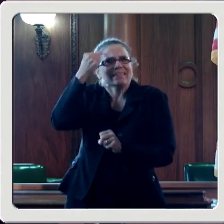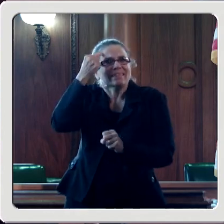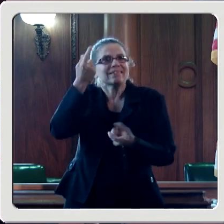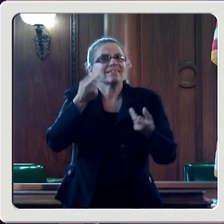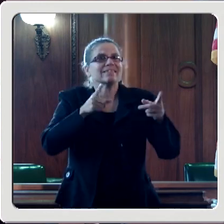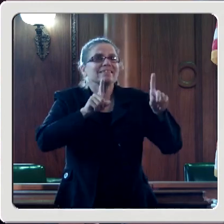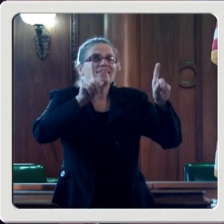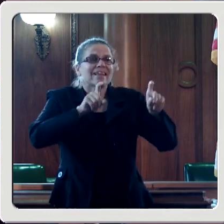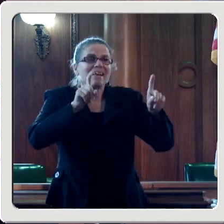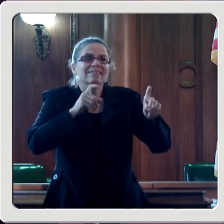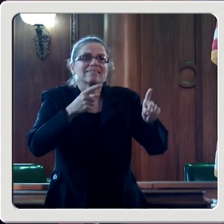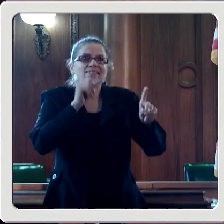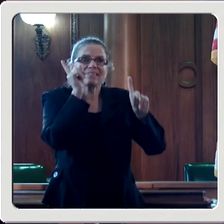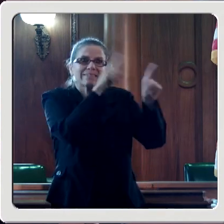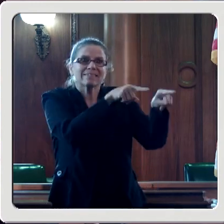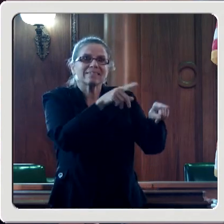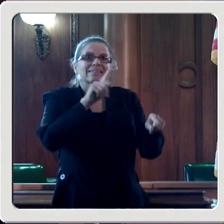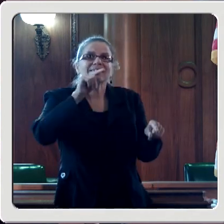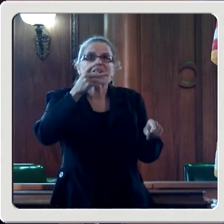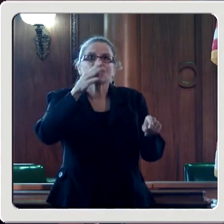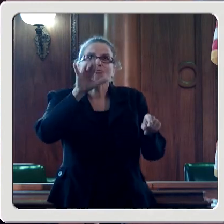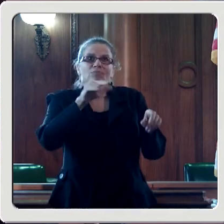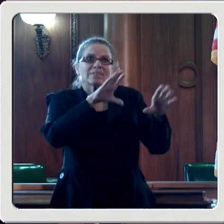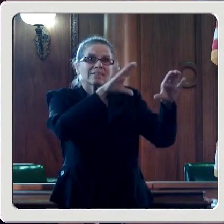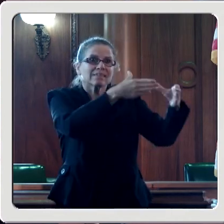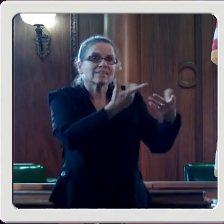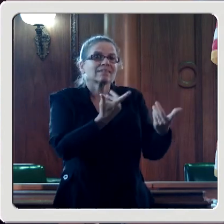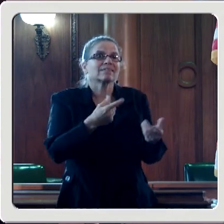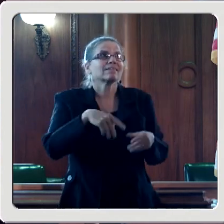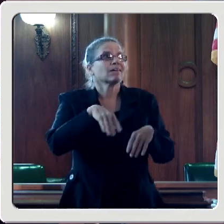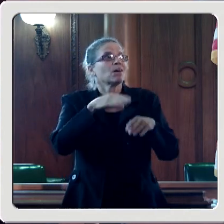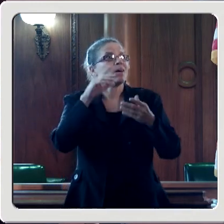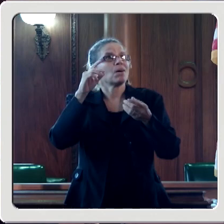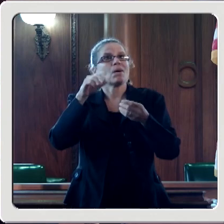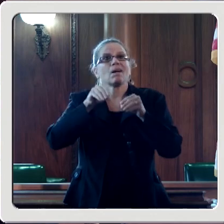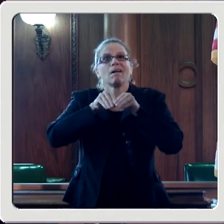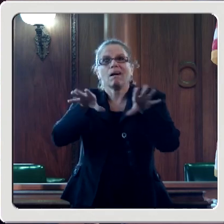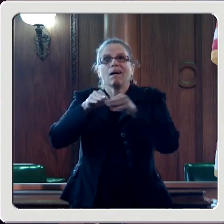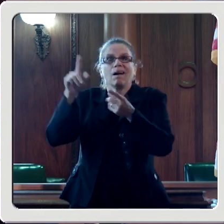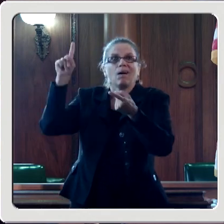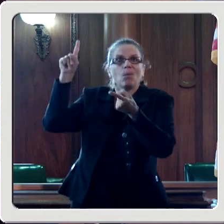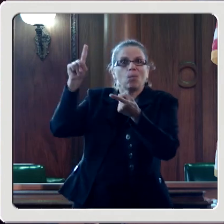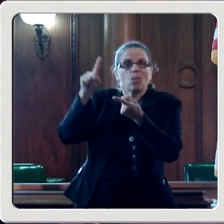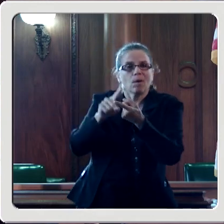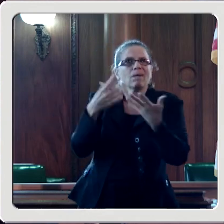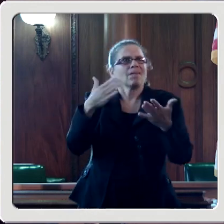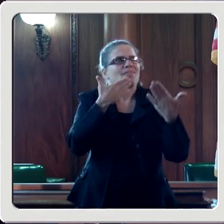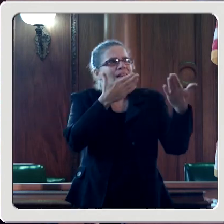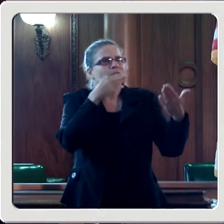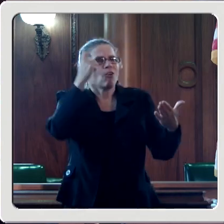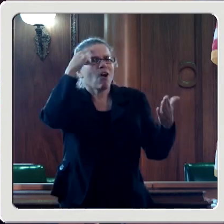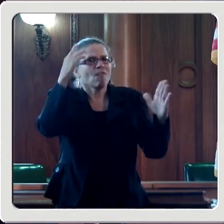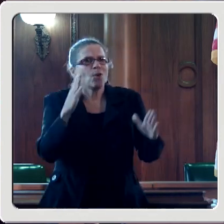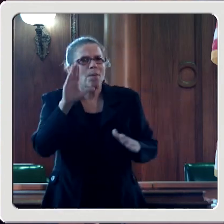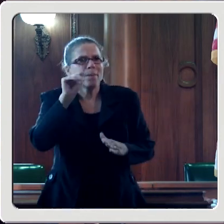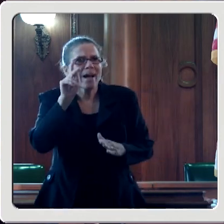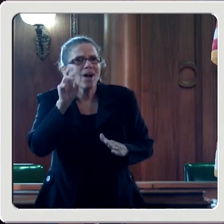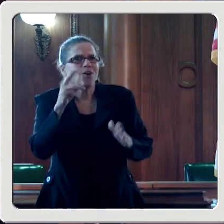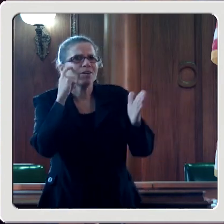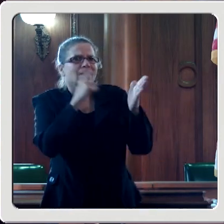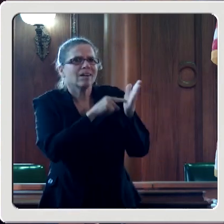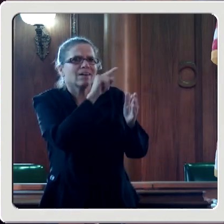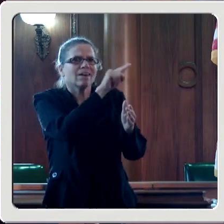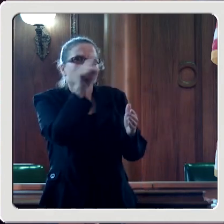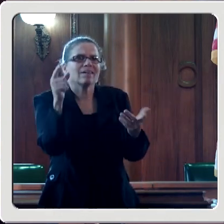on Stop the Spread. We'll continue our contact tracing. Early voting is going on, so please make sure you go out there